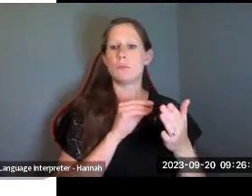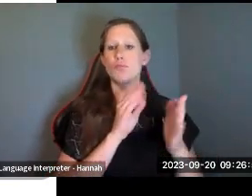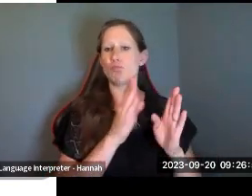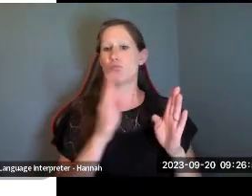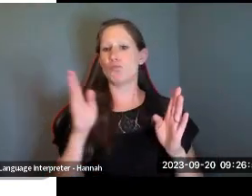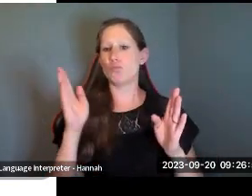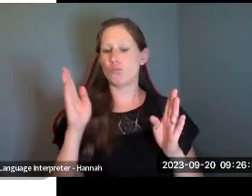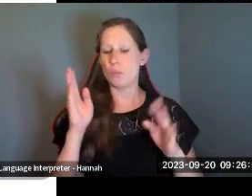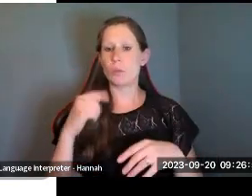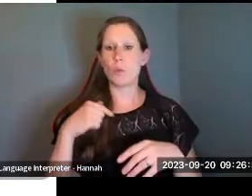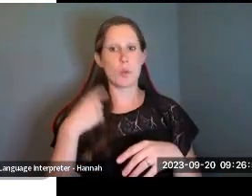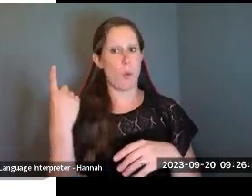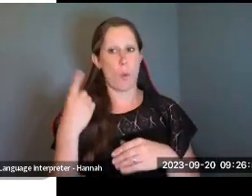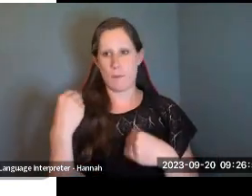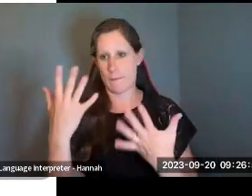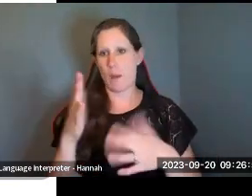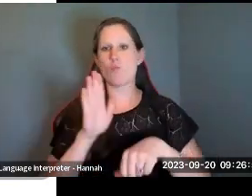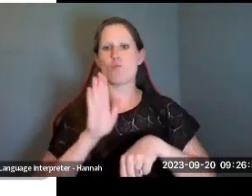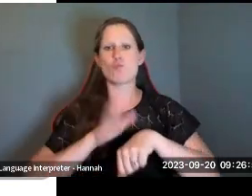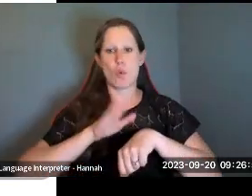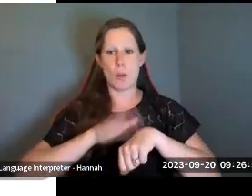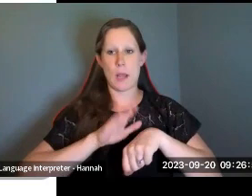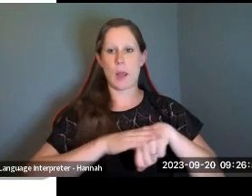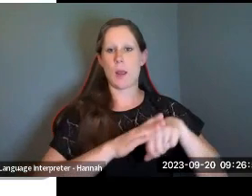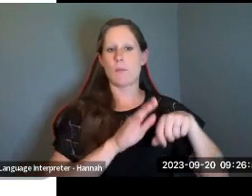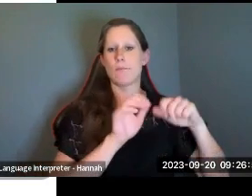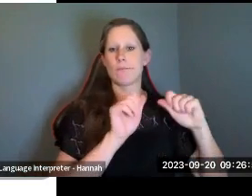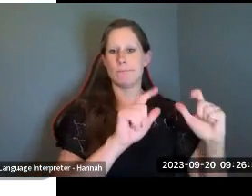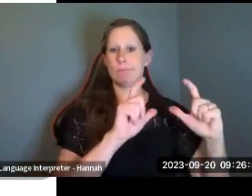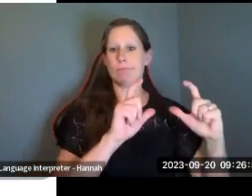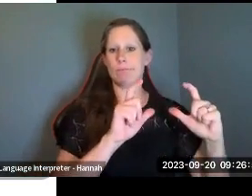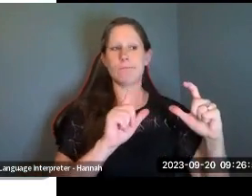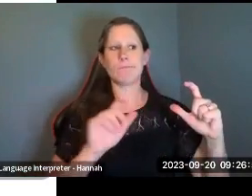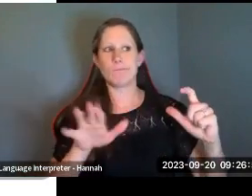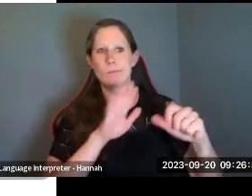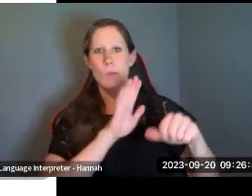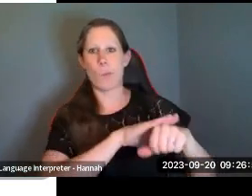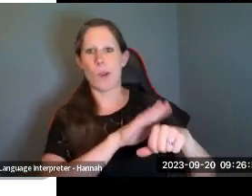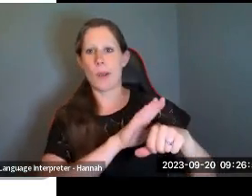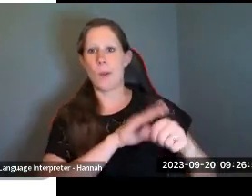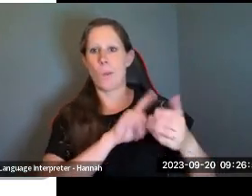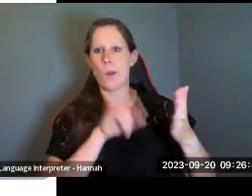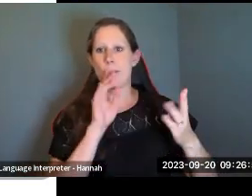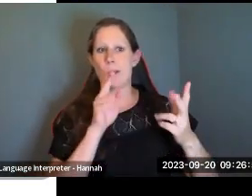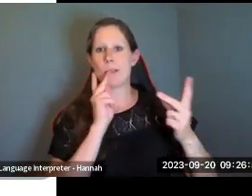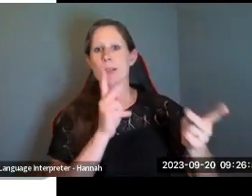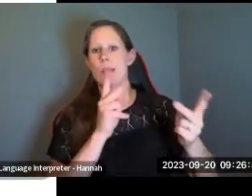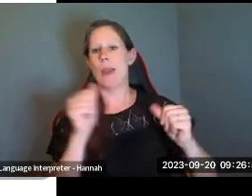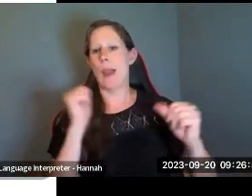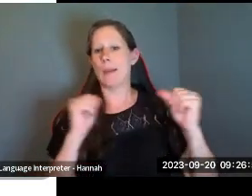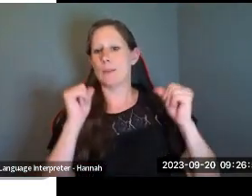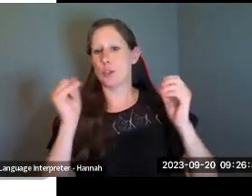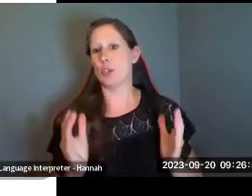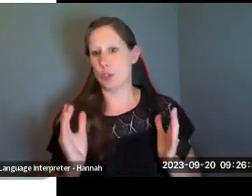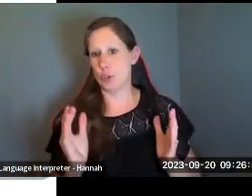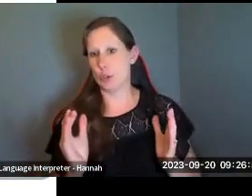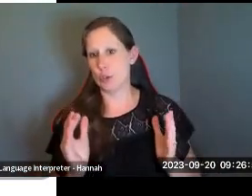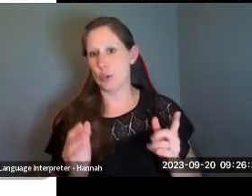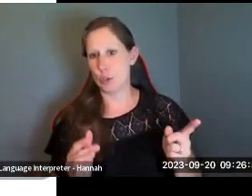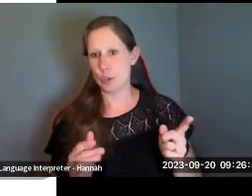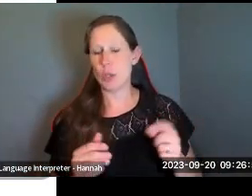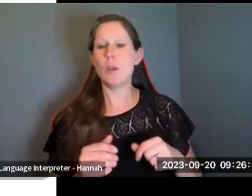a warning up front of what you're going to see in the video. They're actors in the videos, but they might